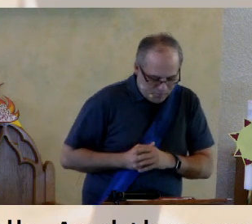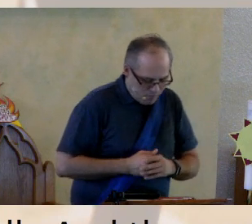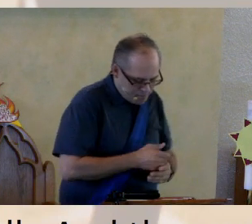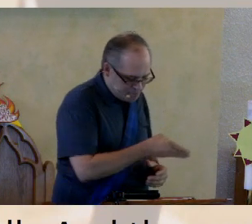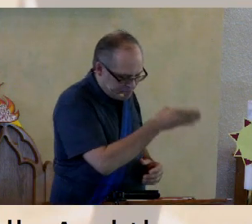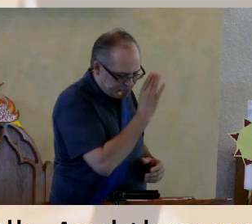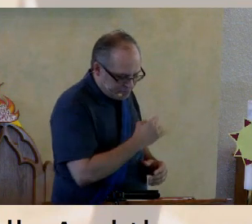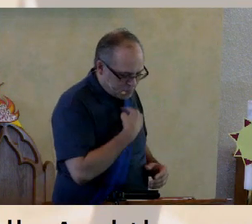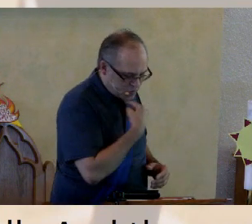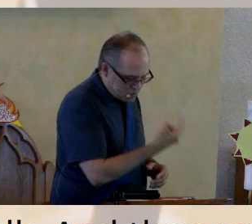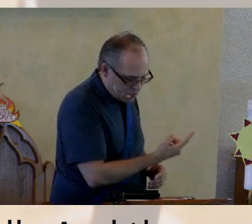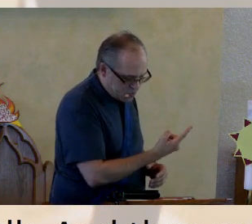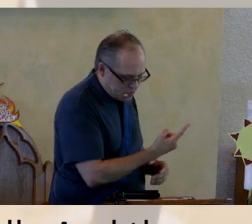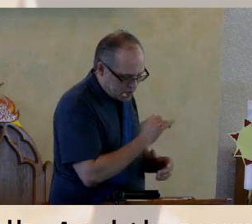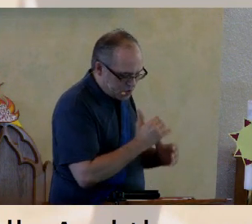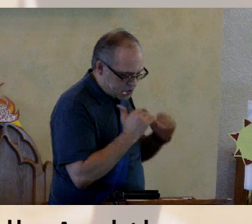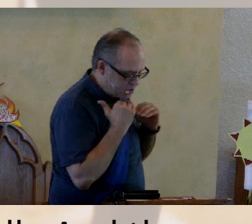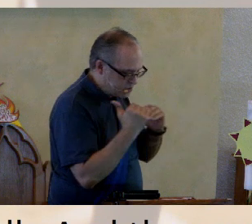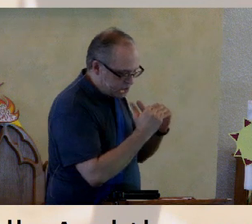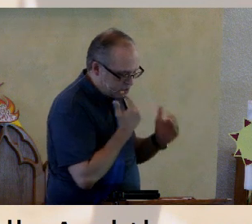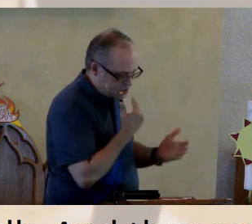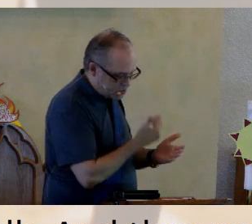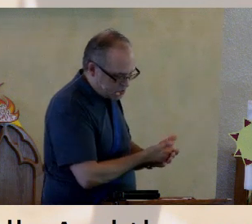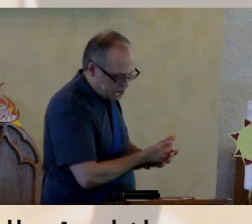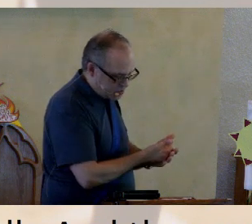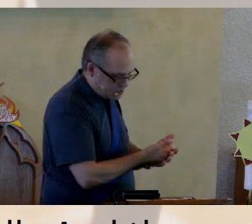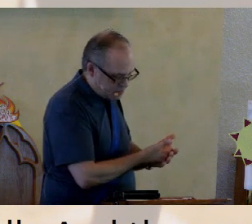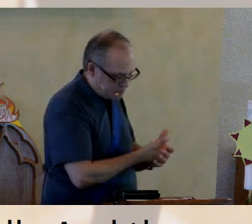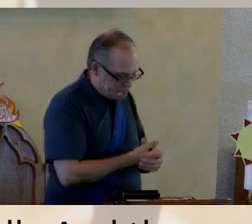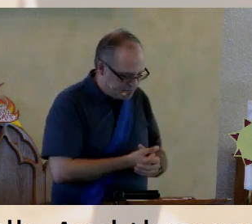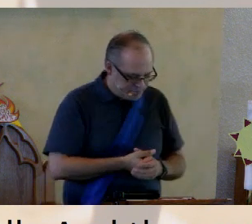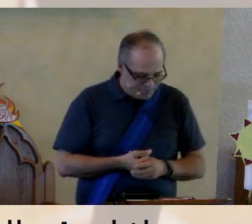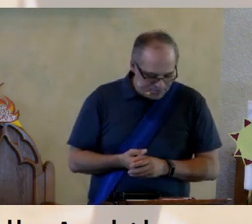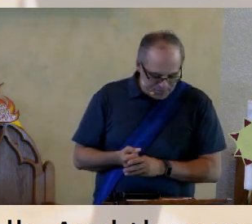God has told you that justice is good.